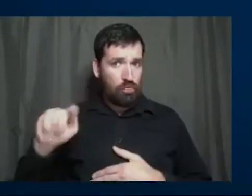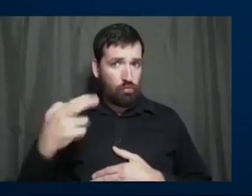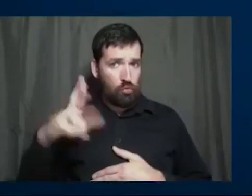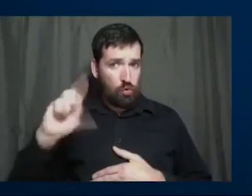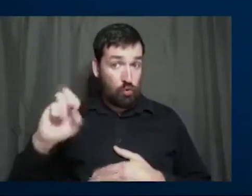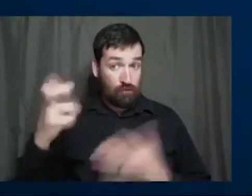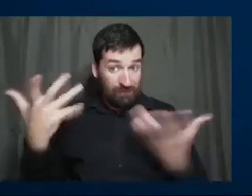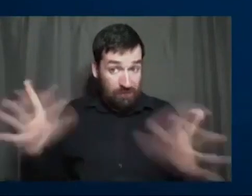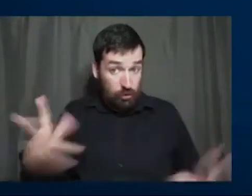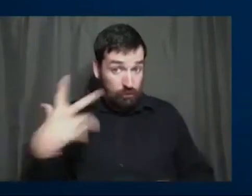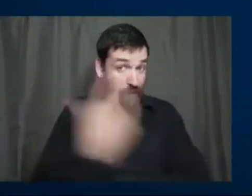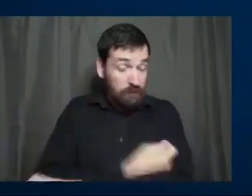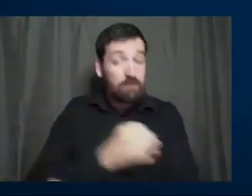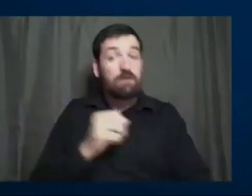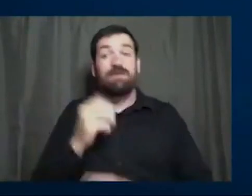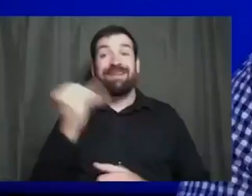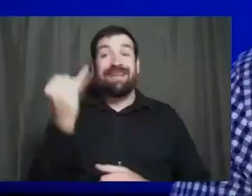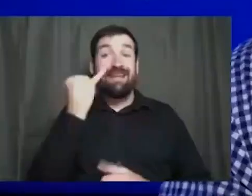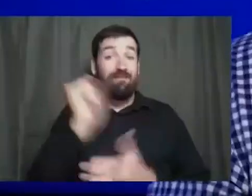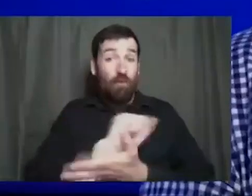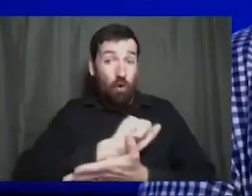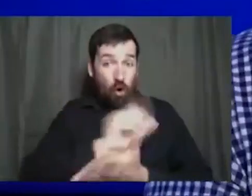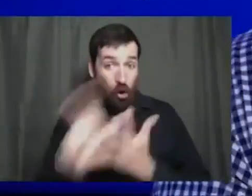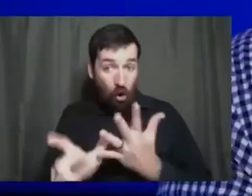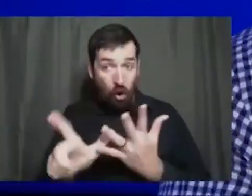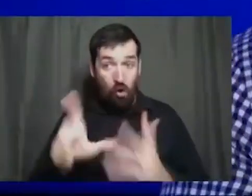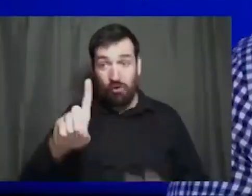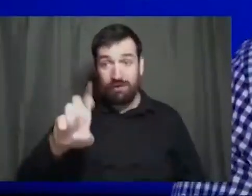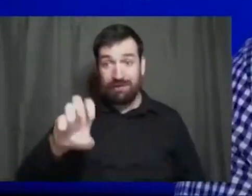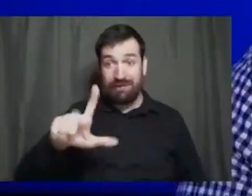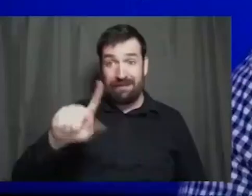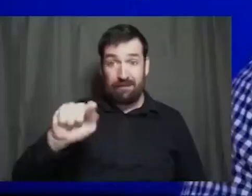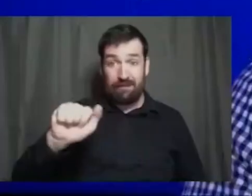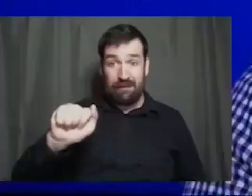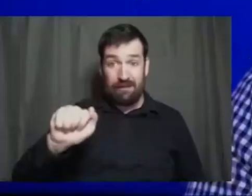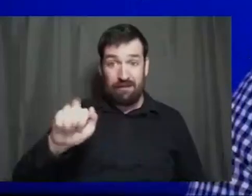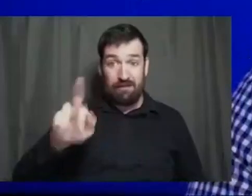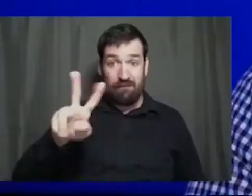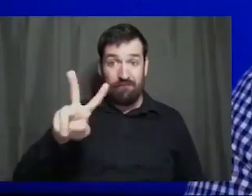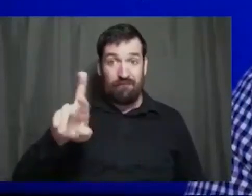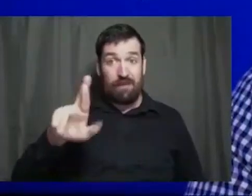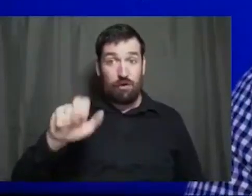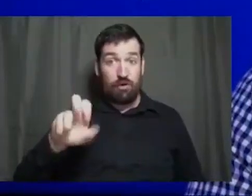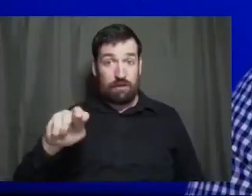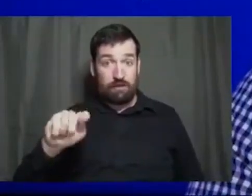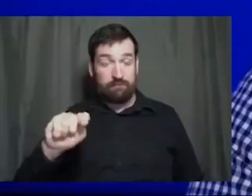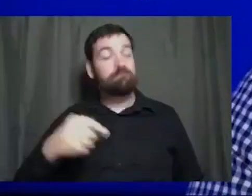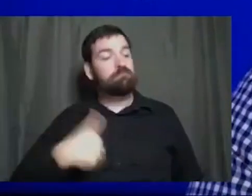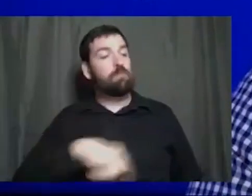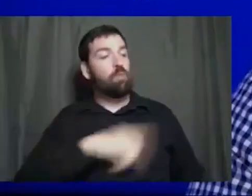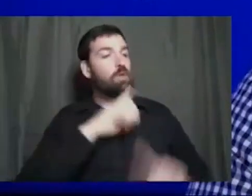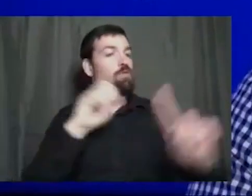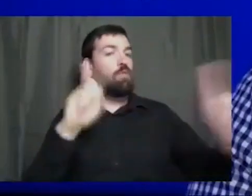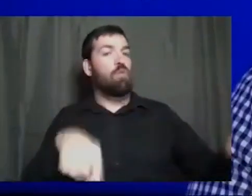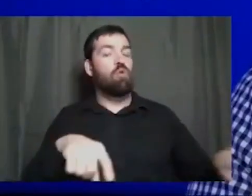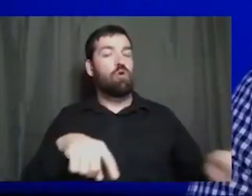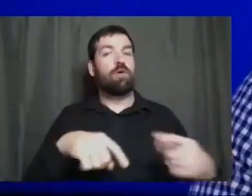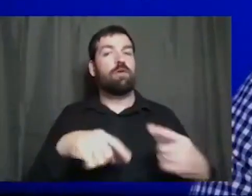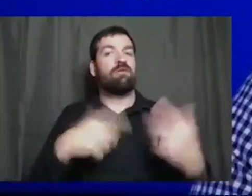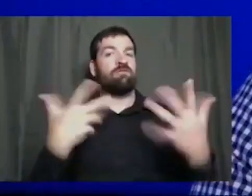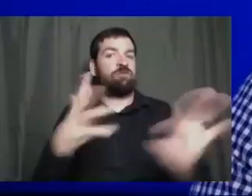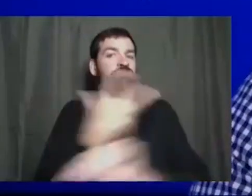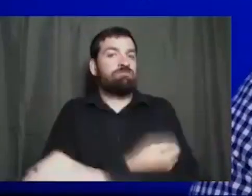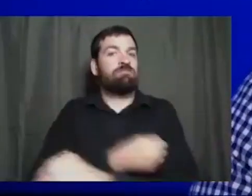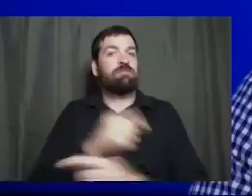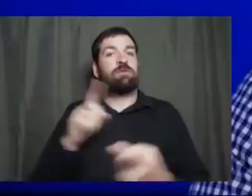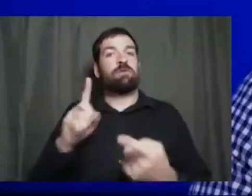the new variant, the Delta? Yeah, so we report breakthrough infections to the state health department, who then reports it